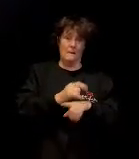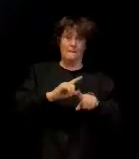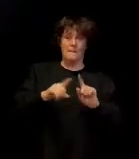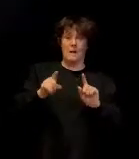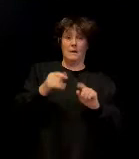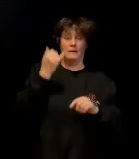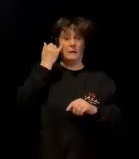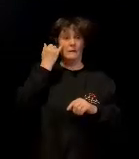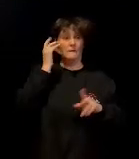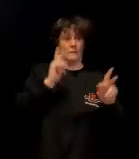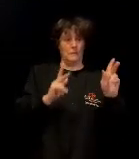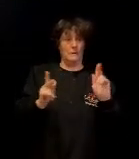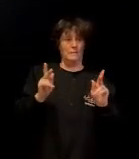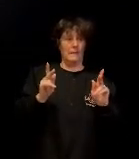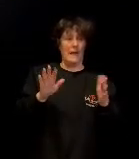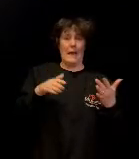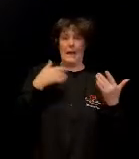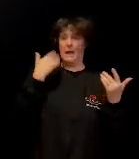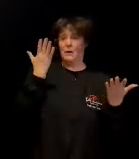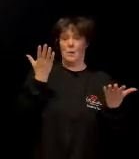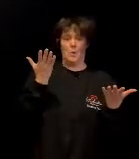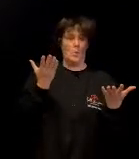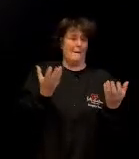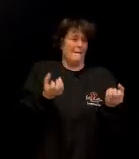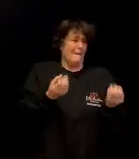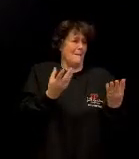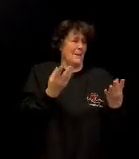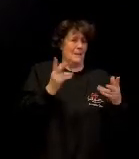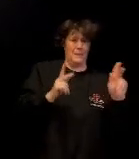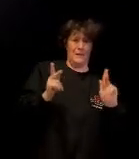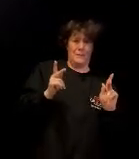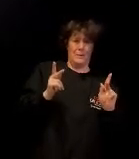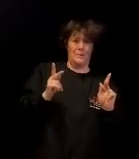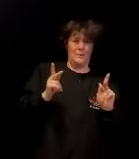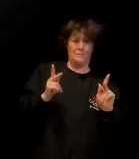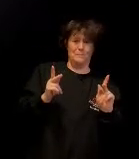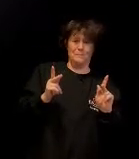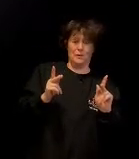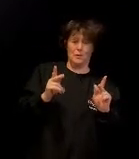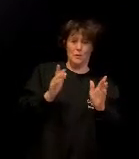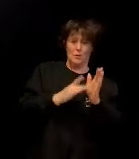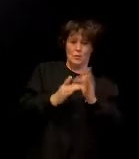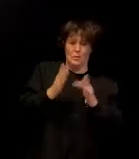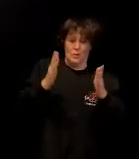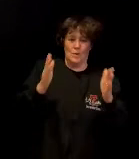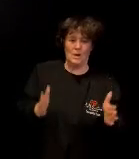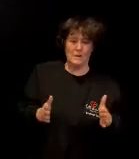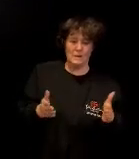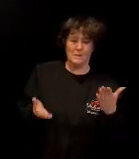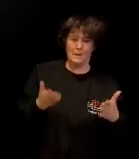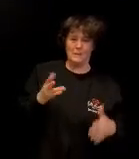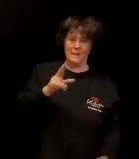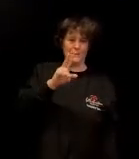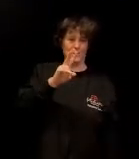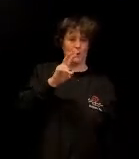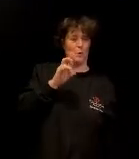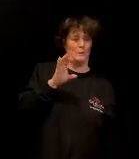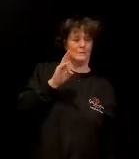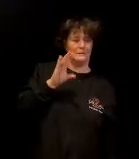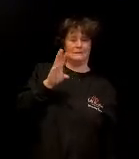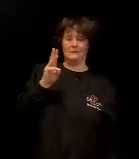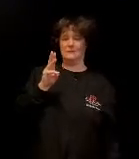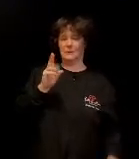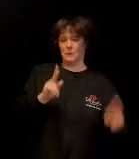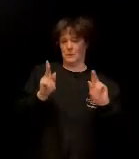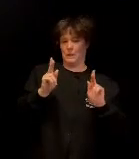have, I don't know how many of them was of God. I know Paul was. I know it was about 200. I think I looked it up. 276